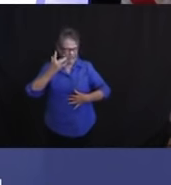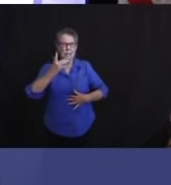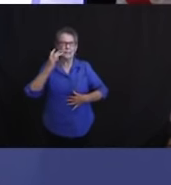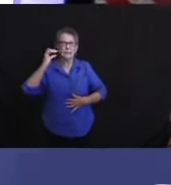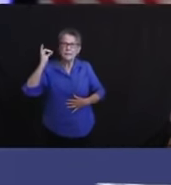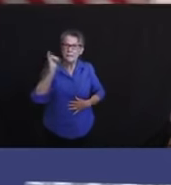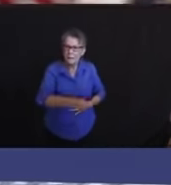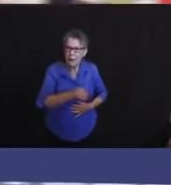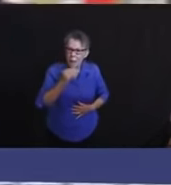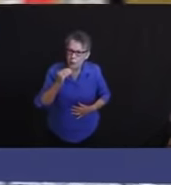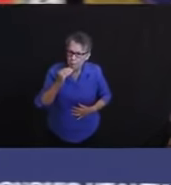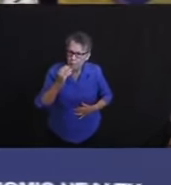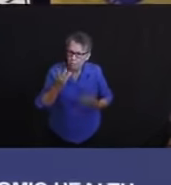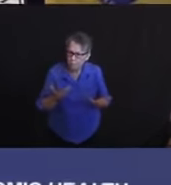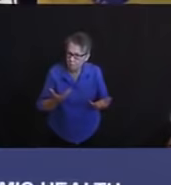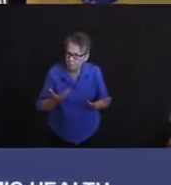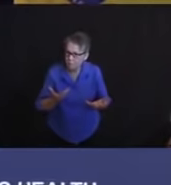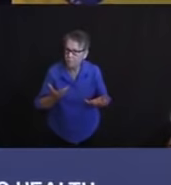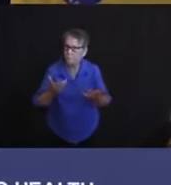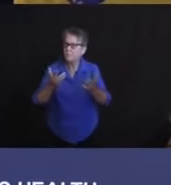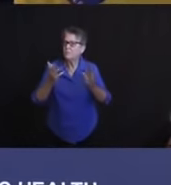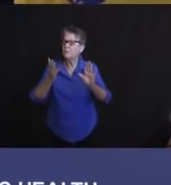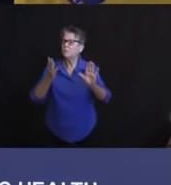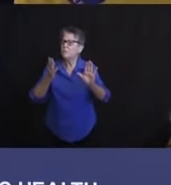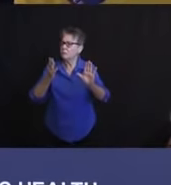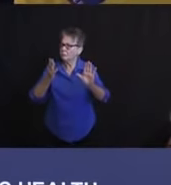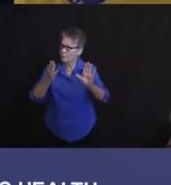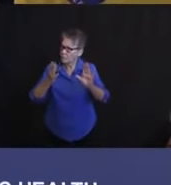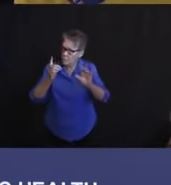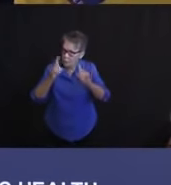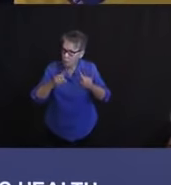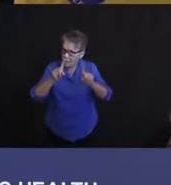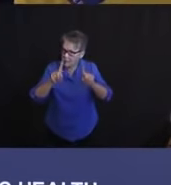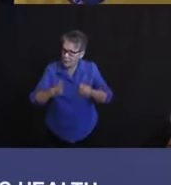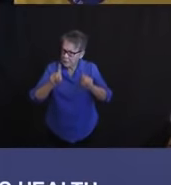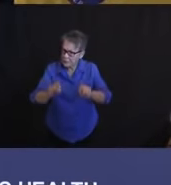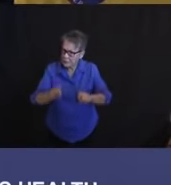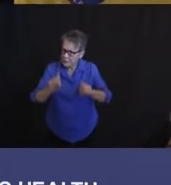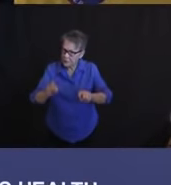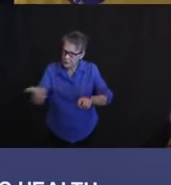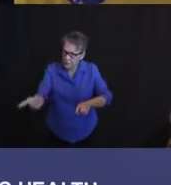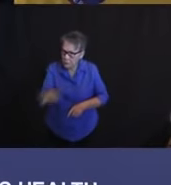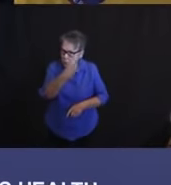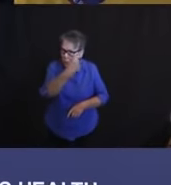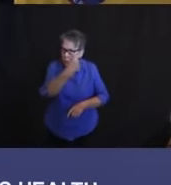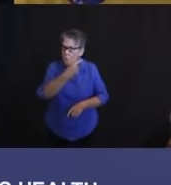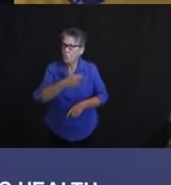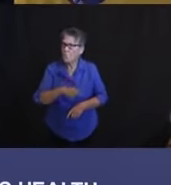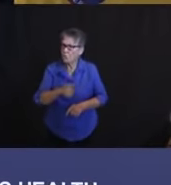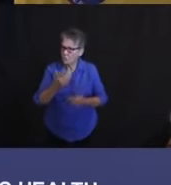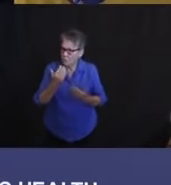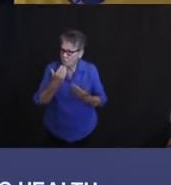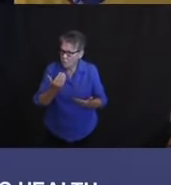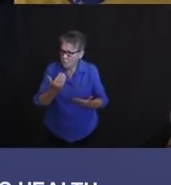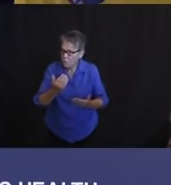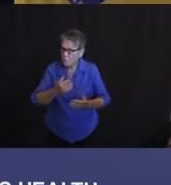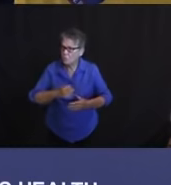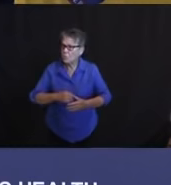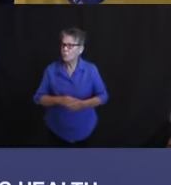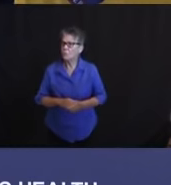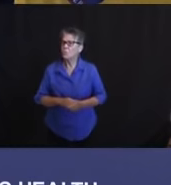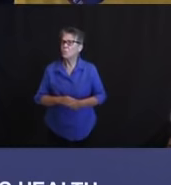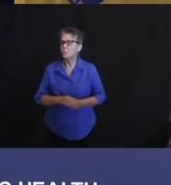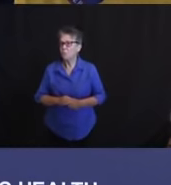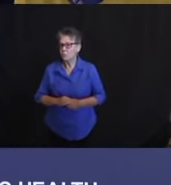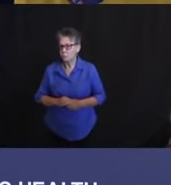you. Judy, thank you, and I appreciate particularly your words of caution and the way you laid